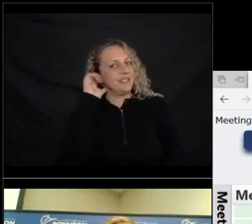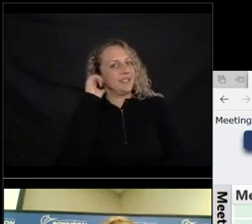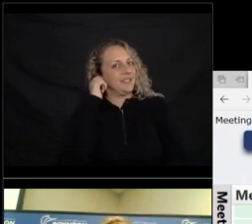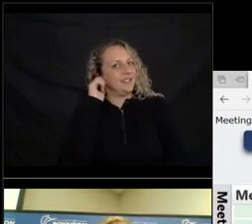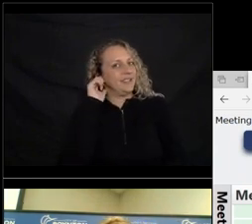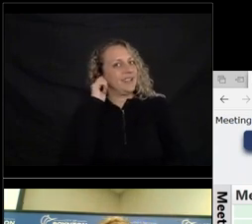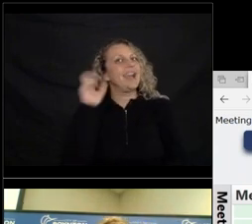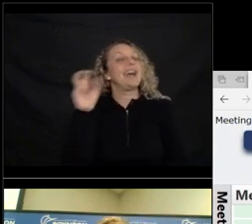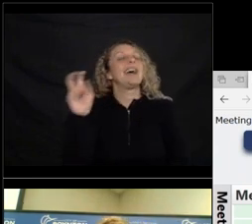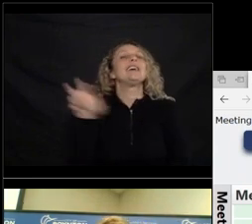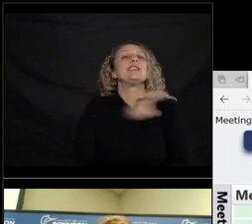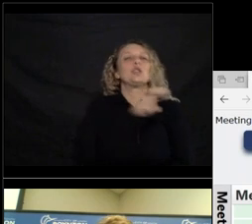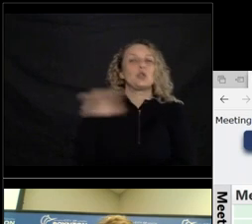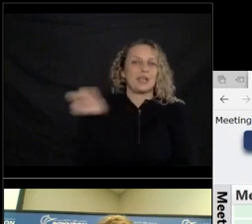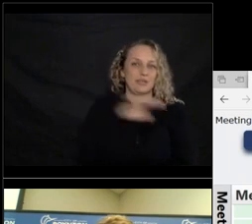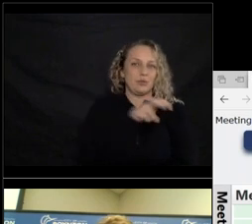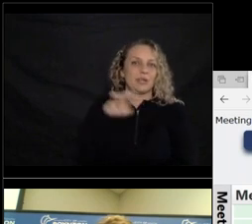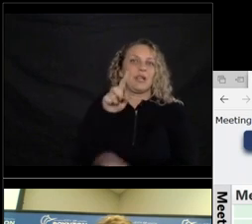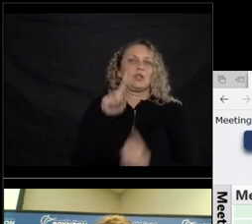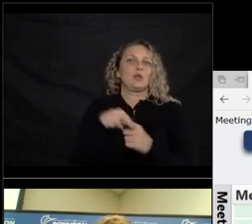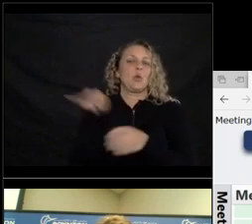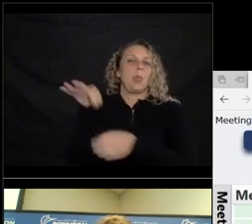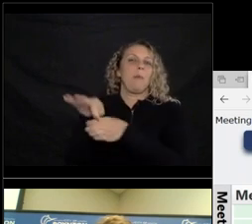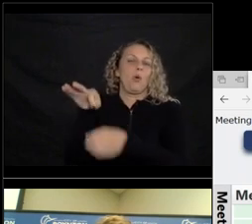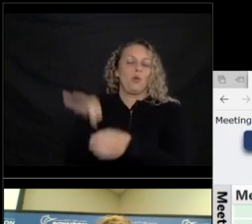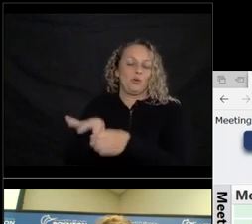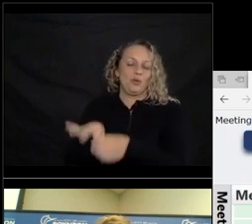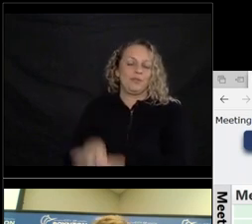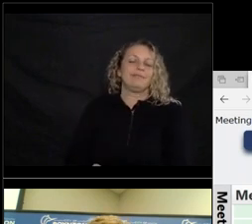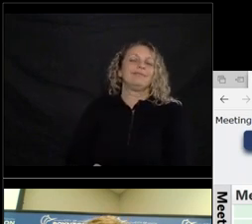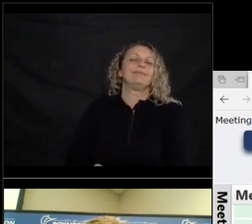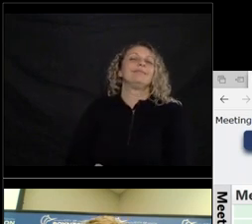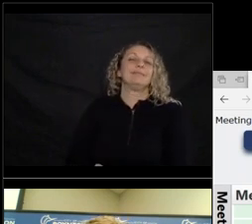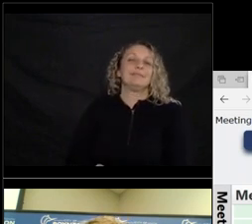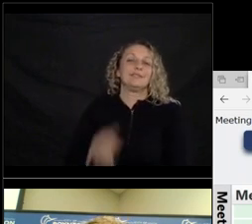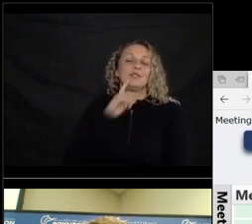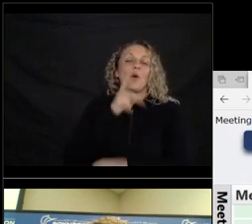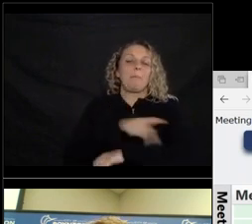We're approving our contract with May Volen and Parks and Recs